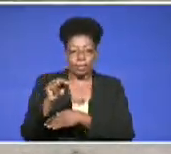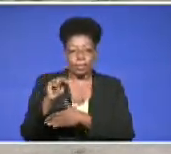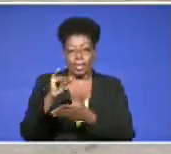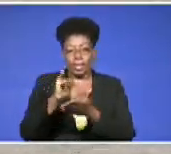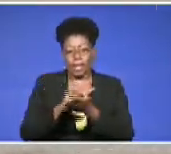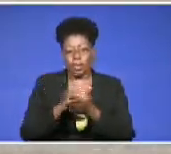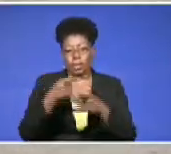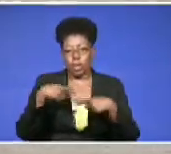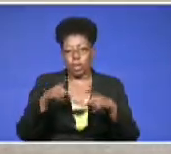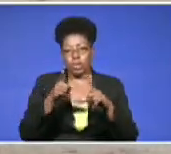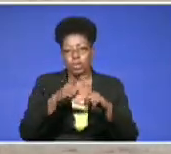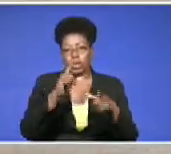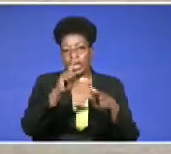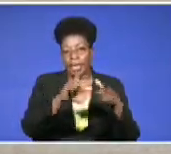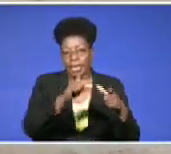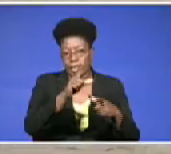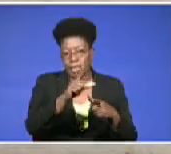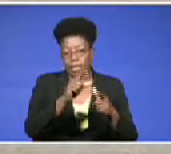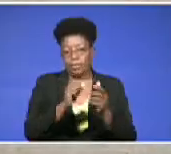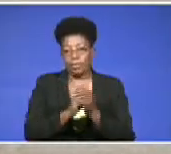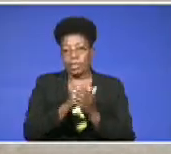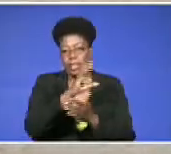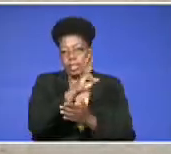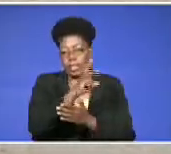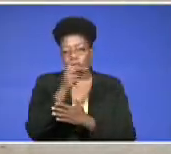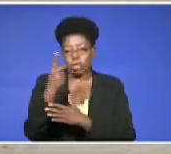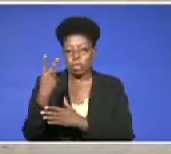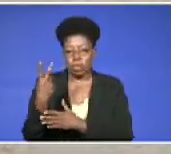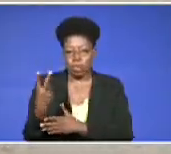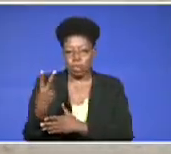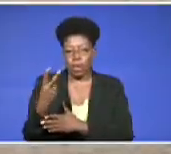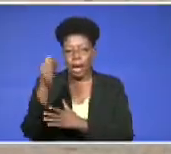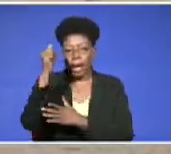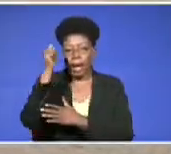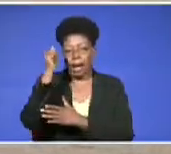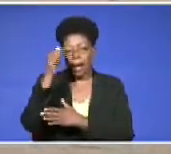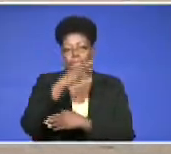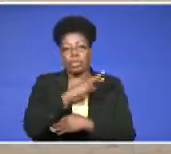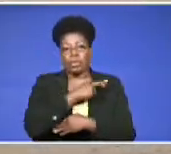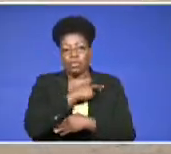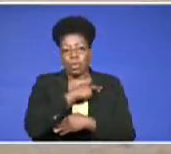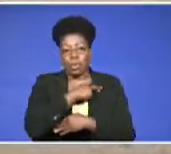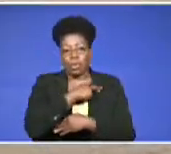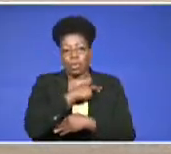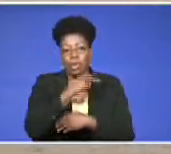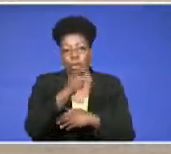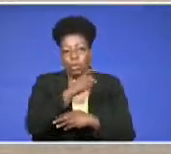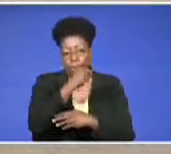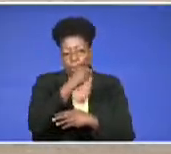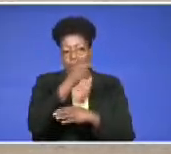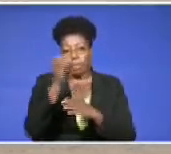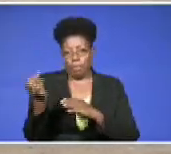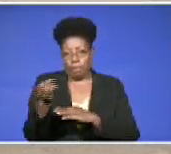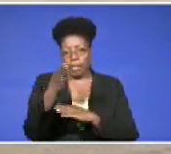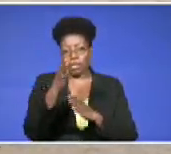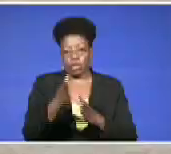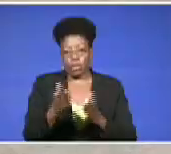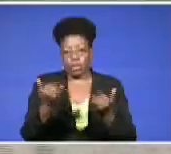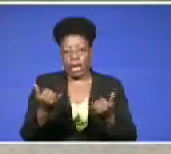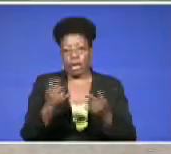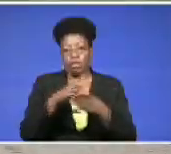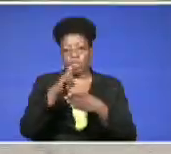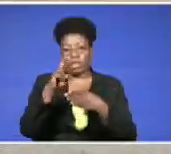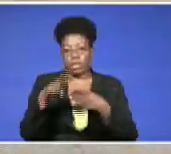to Legacy 6-2. The winning pitcher was Arthur Roll, and the losing pitcher was Byron Fines. Now we love the results from